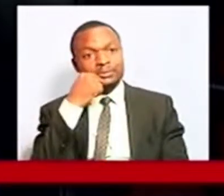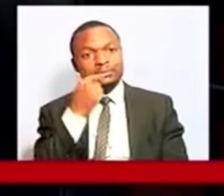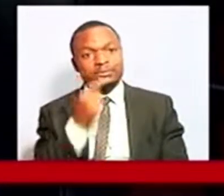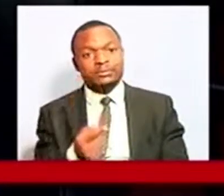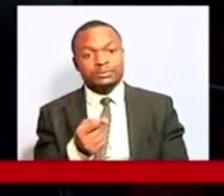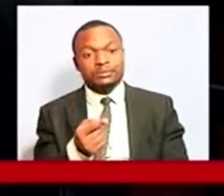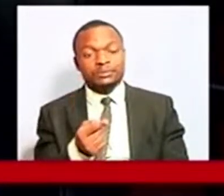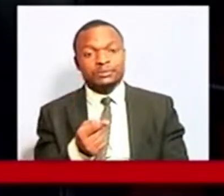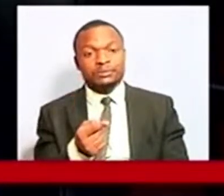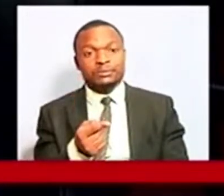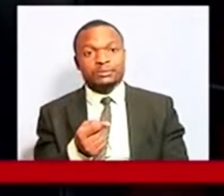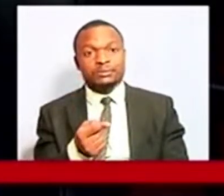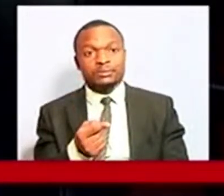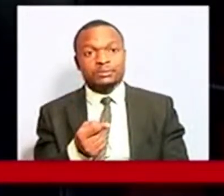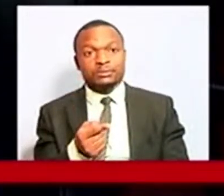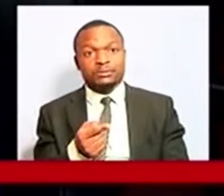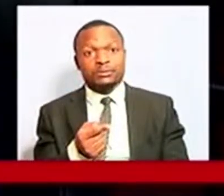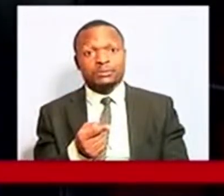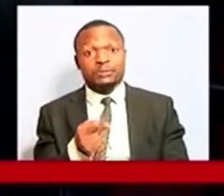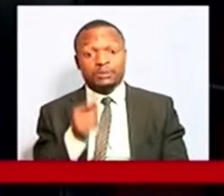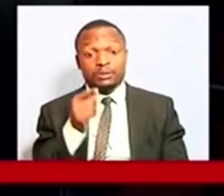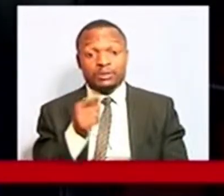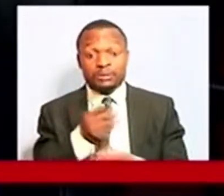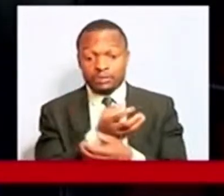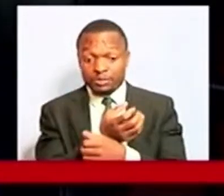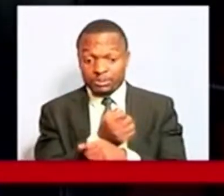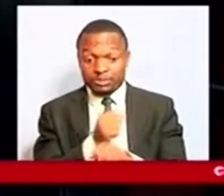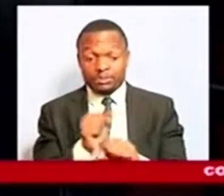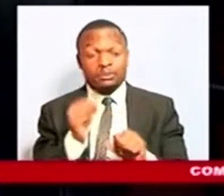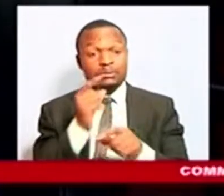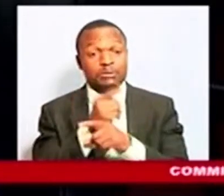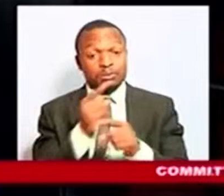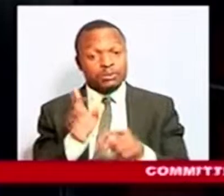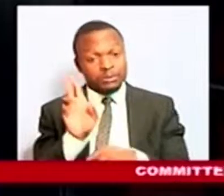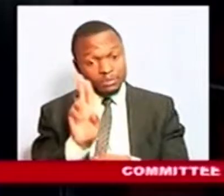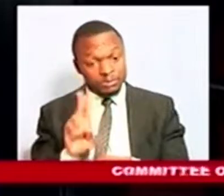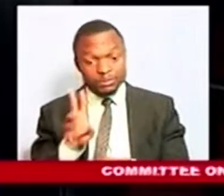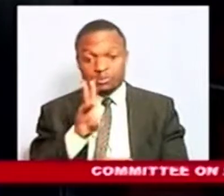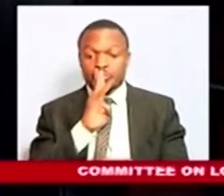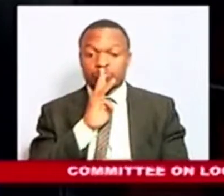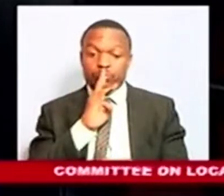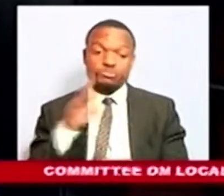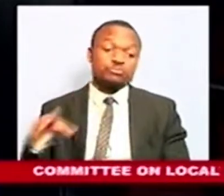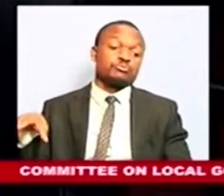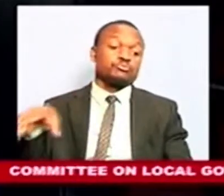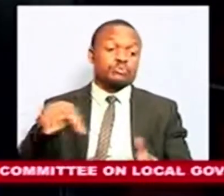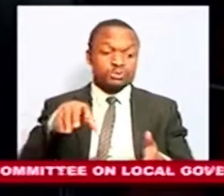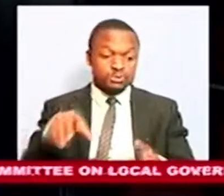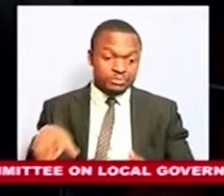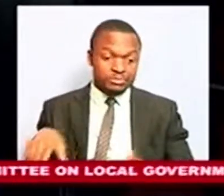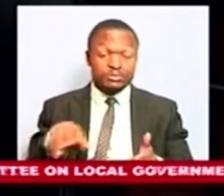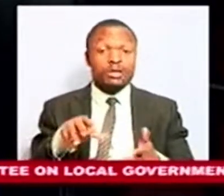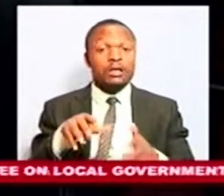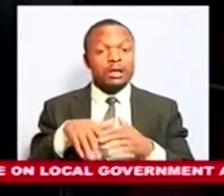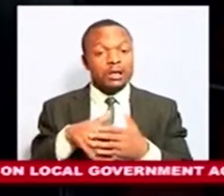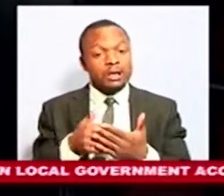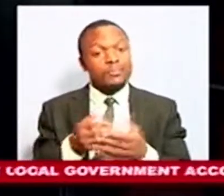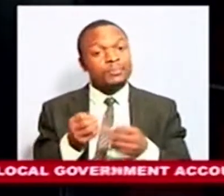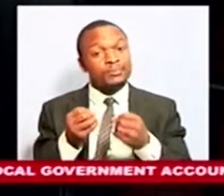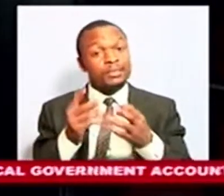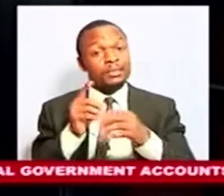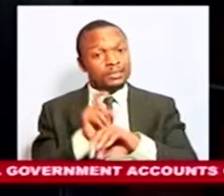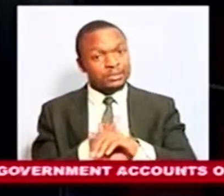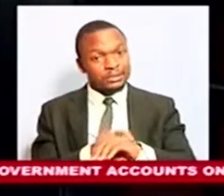it's the curing. And what I understand by curing is just a matter of using water. So how often were you doing